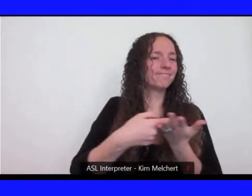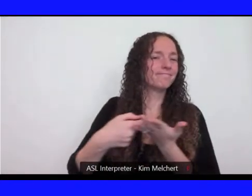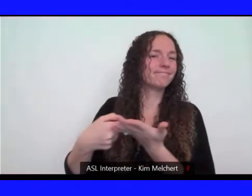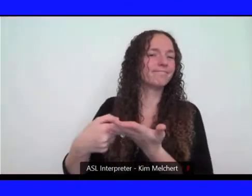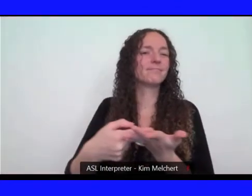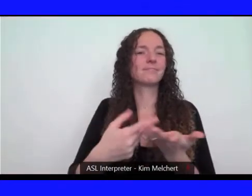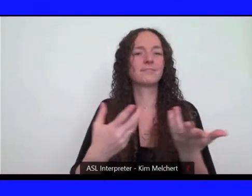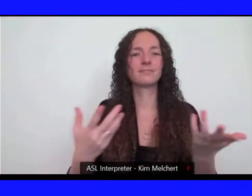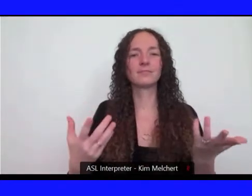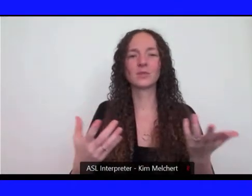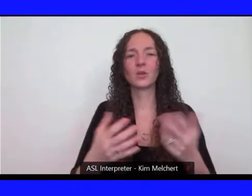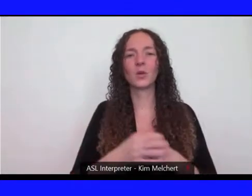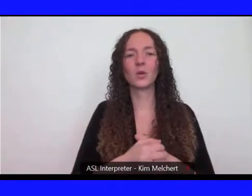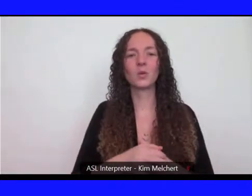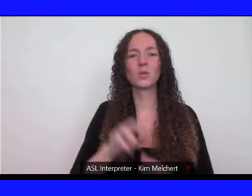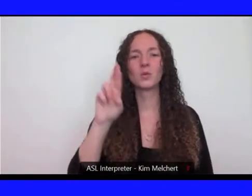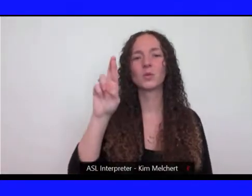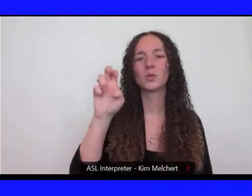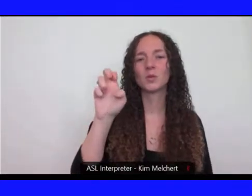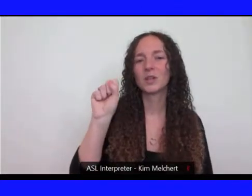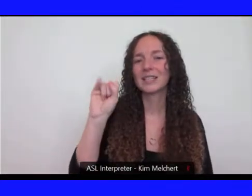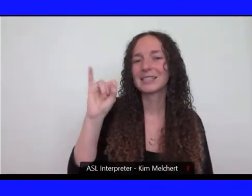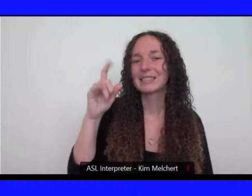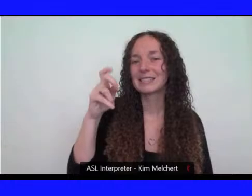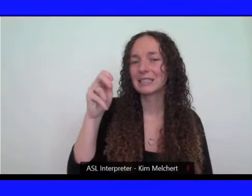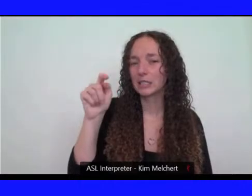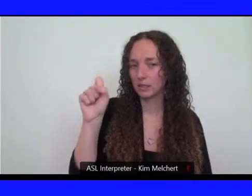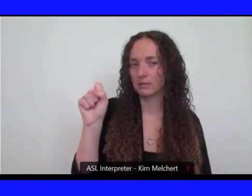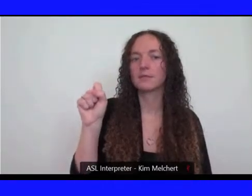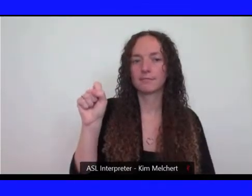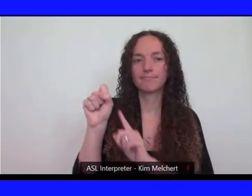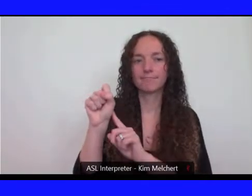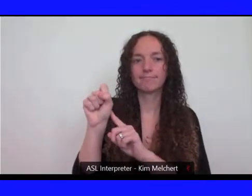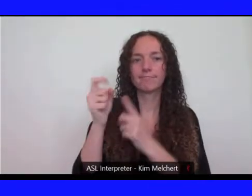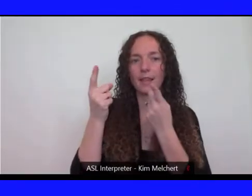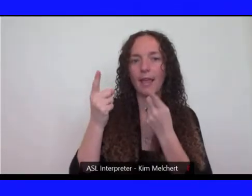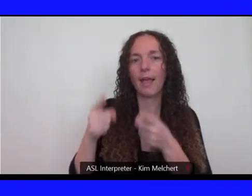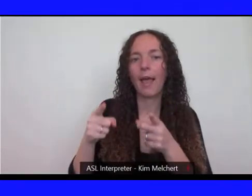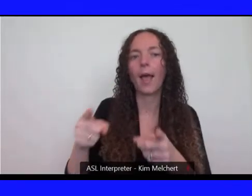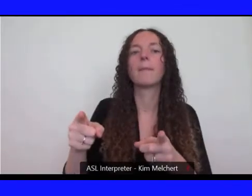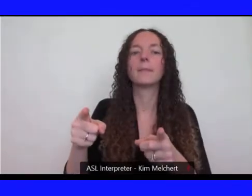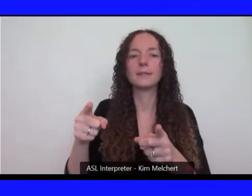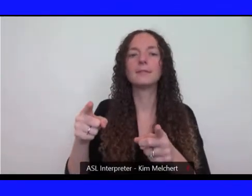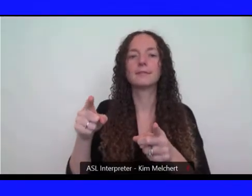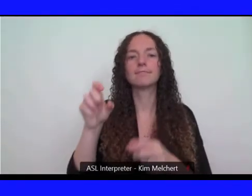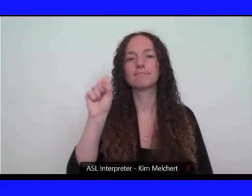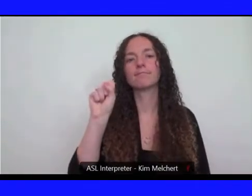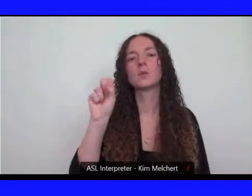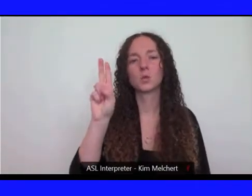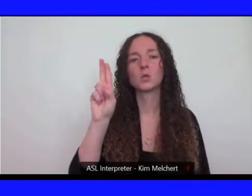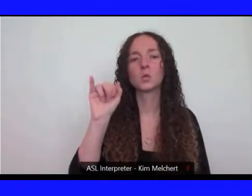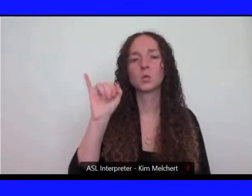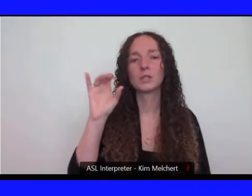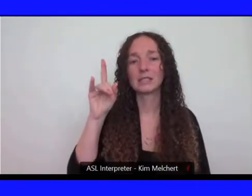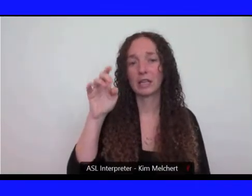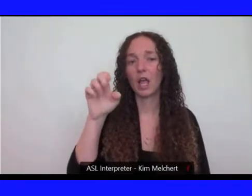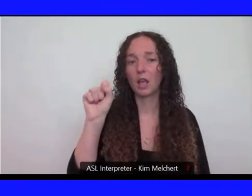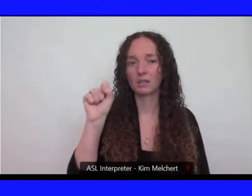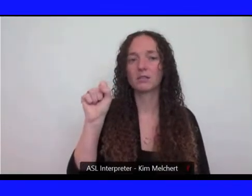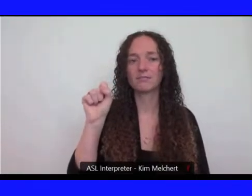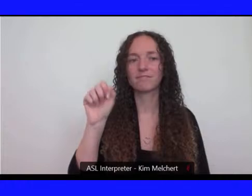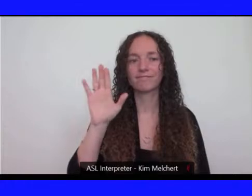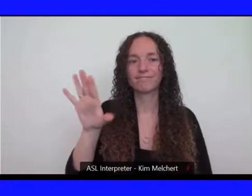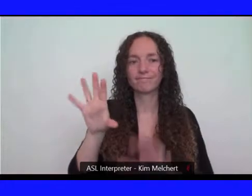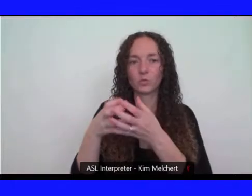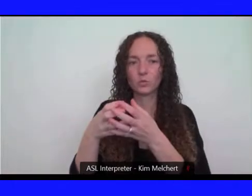our staff, so that they do feel that the system is there for them and that we do